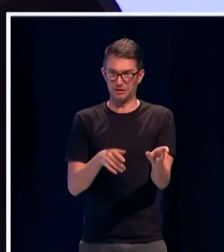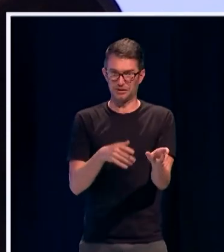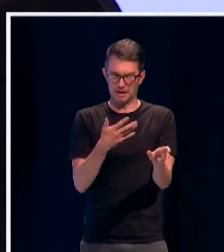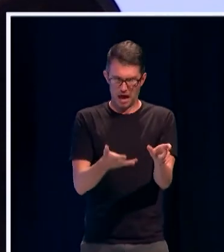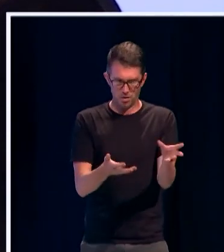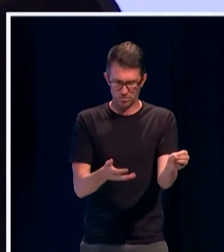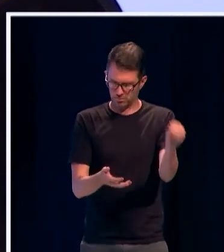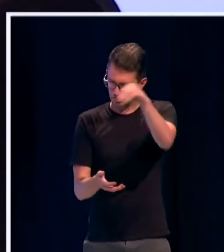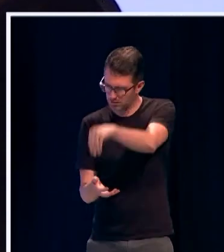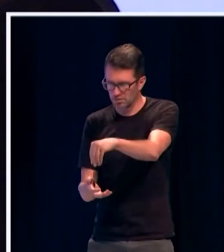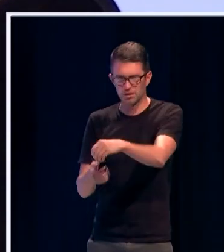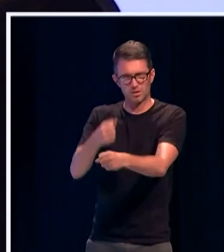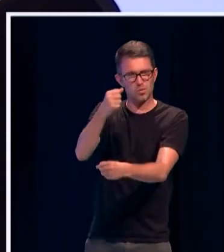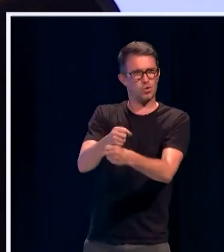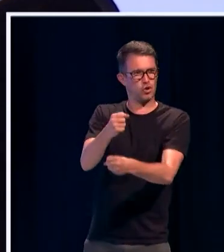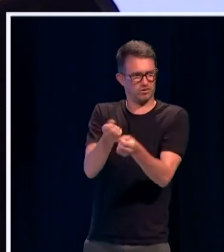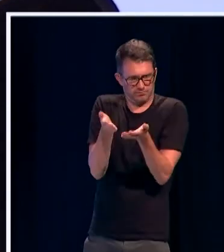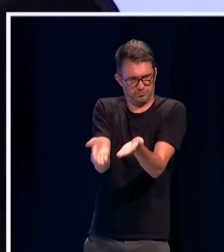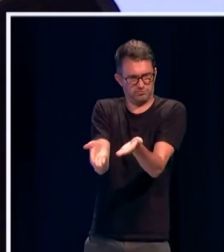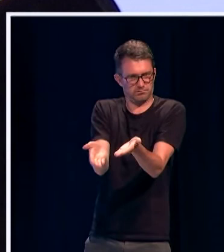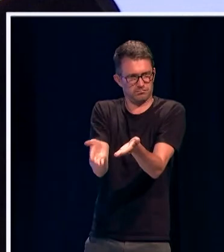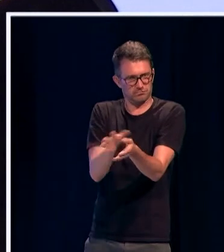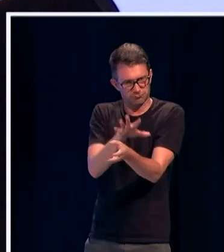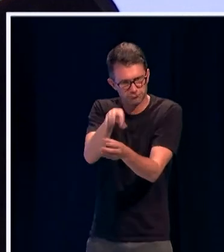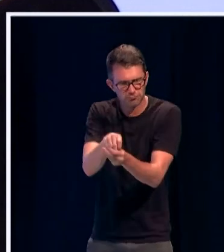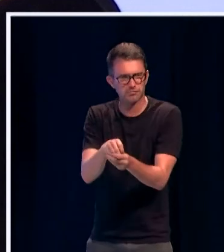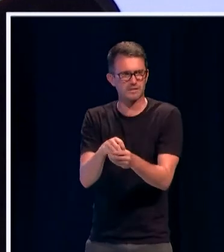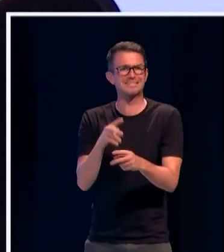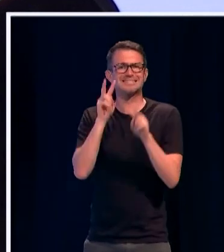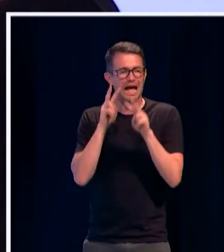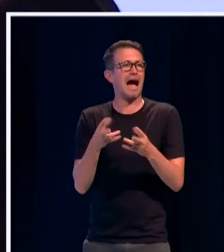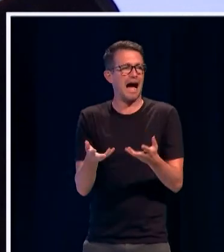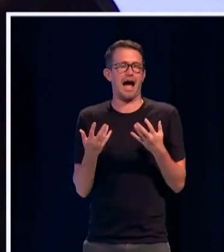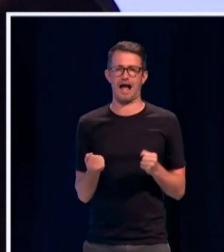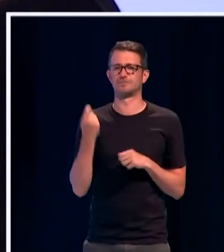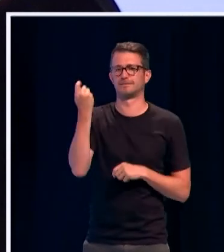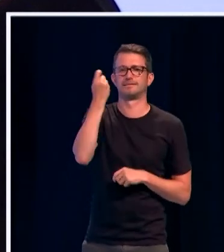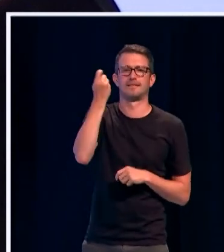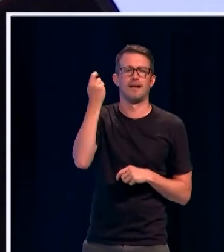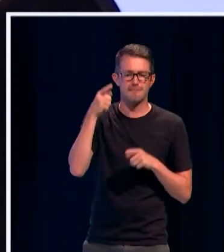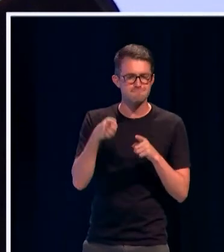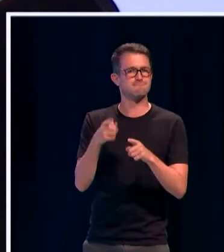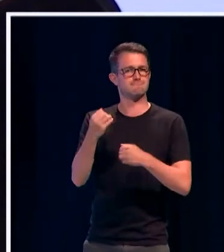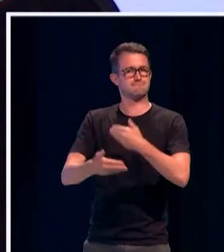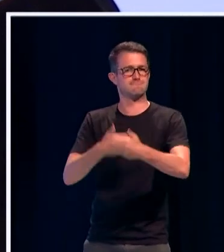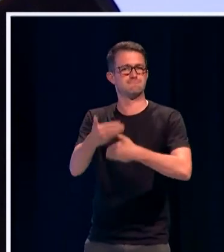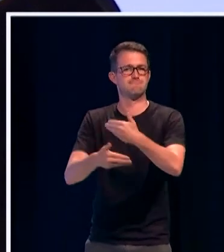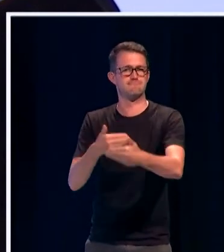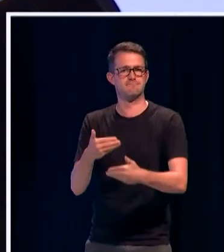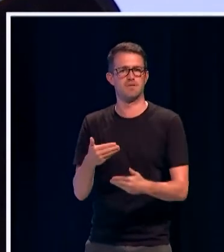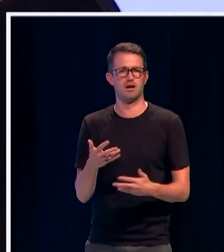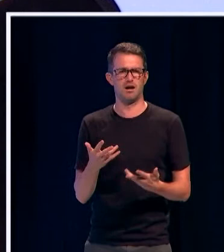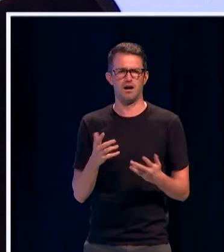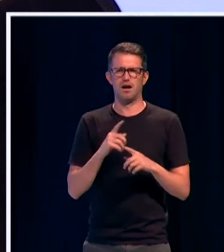showing. And people mindset is again, I'm talking, they cannot do it, we cannot do it. That's